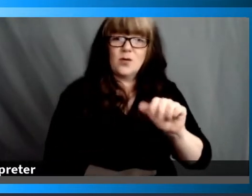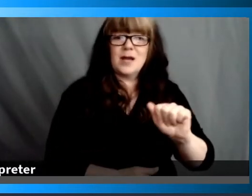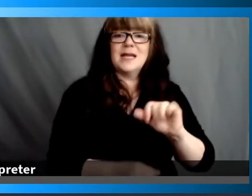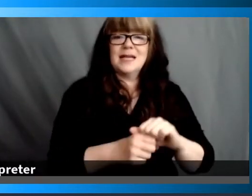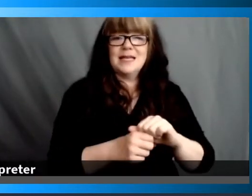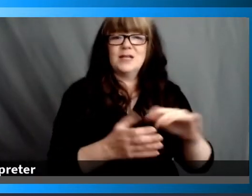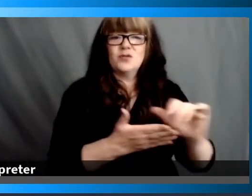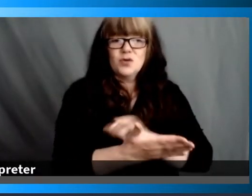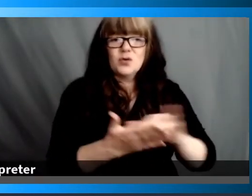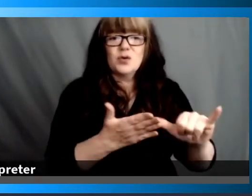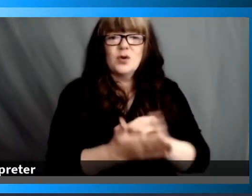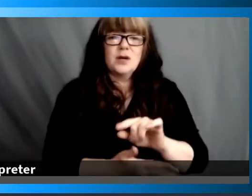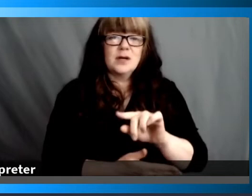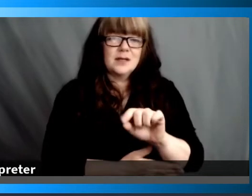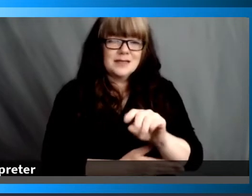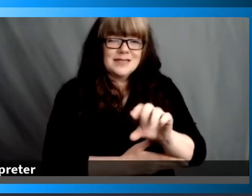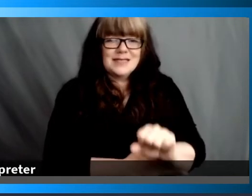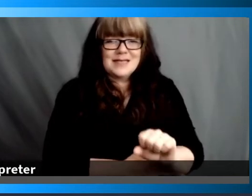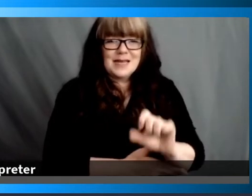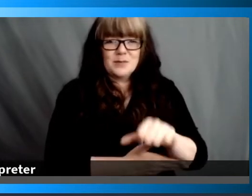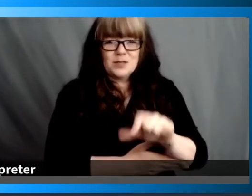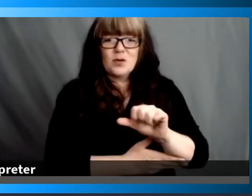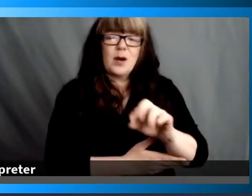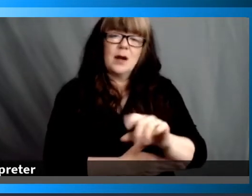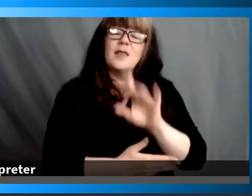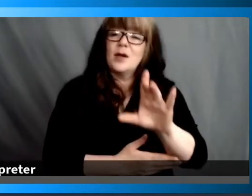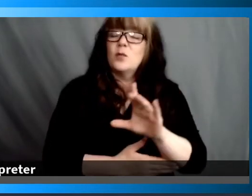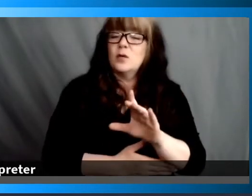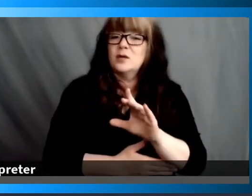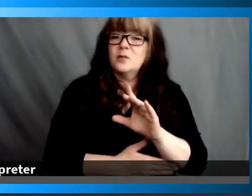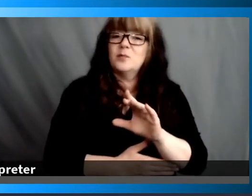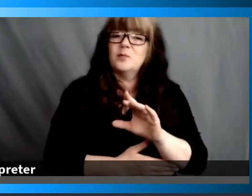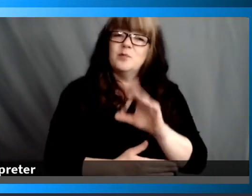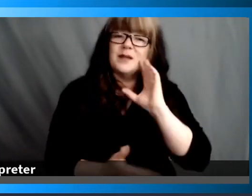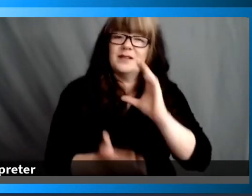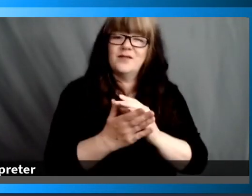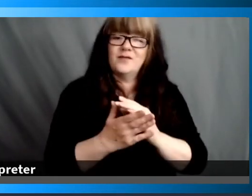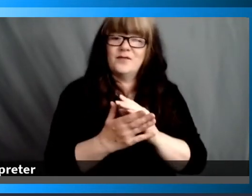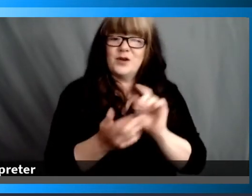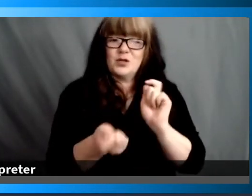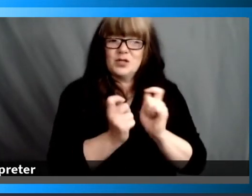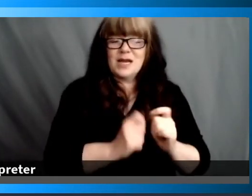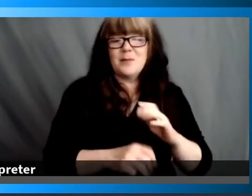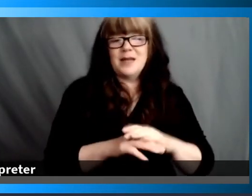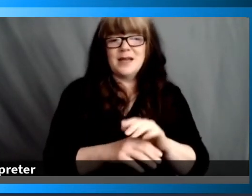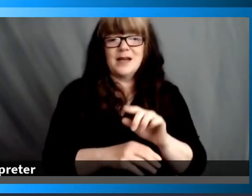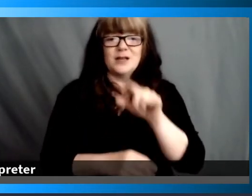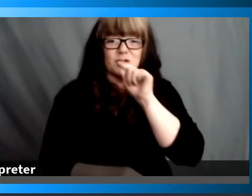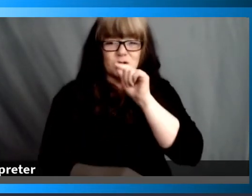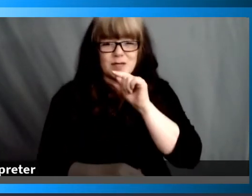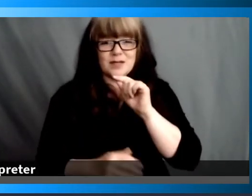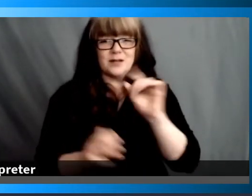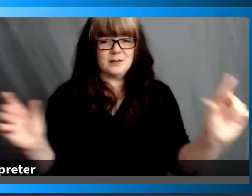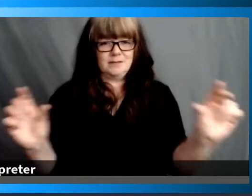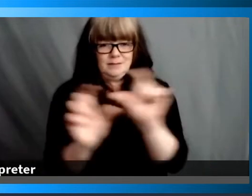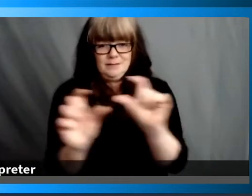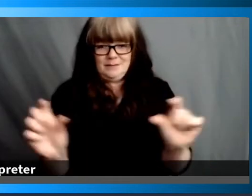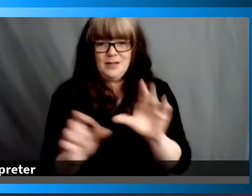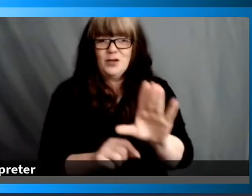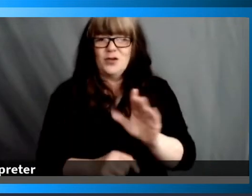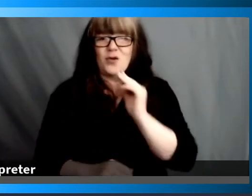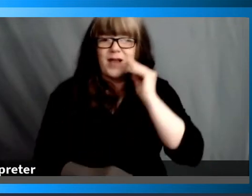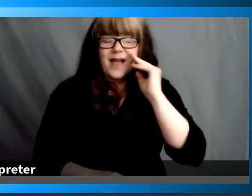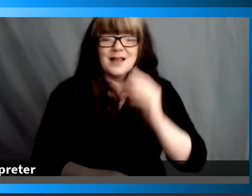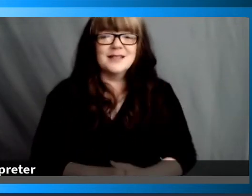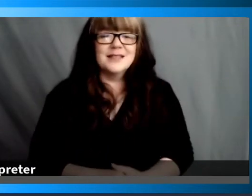to happen. It's going to happen. It's definitely going to be some photoshopping on Twitter, I fear. I can't wait to see this photoshopping on Twitter of these. Oh, please, somebody with